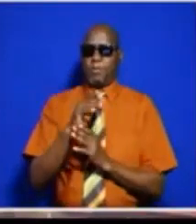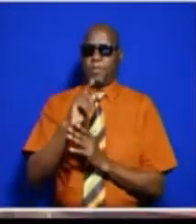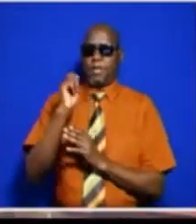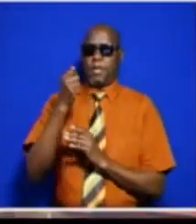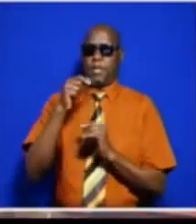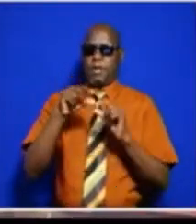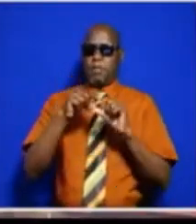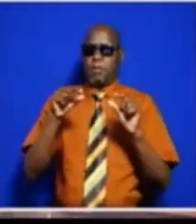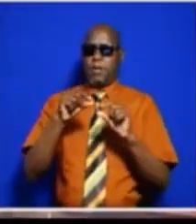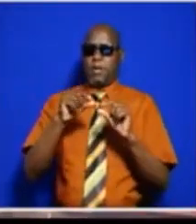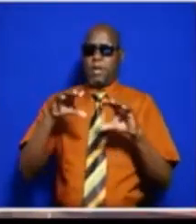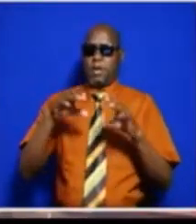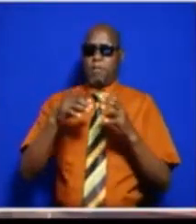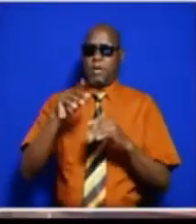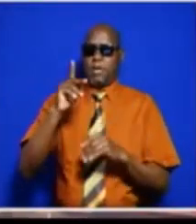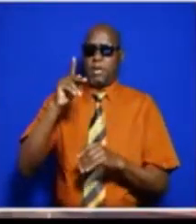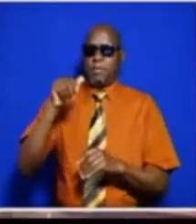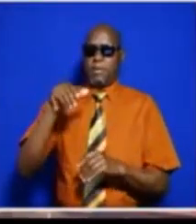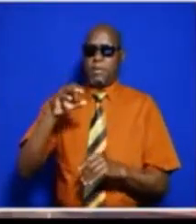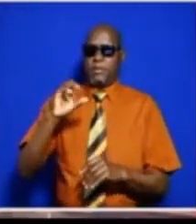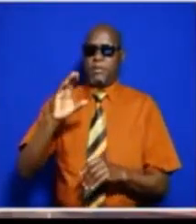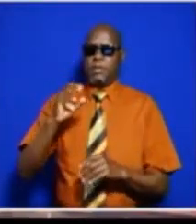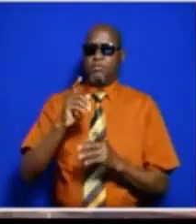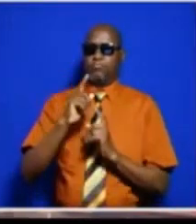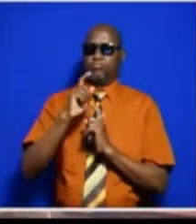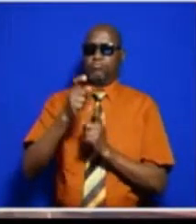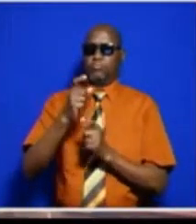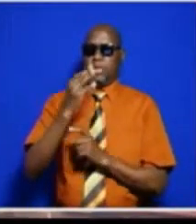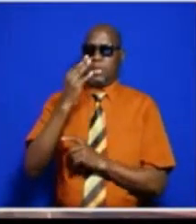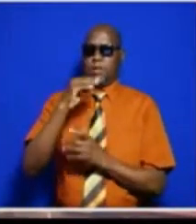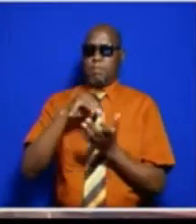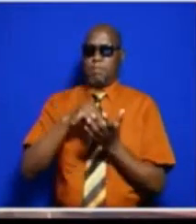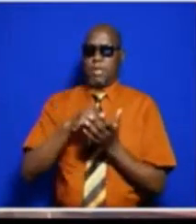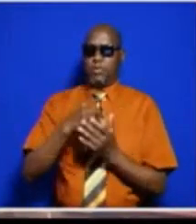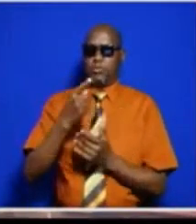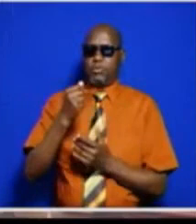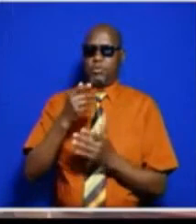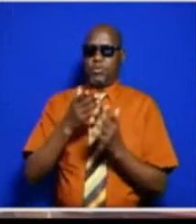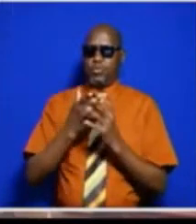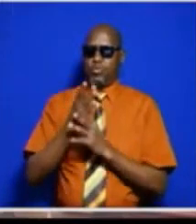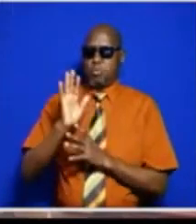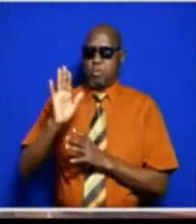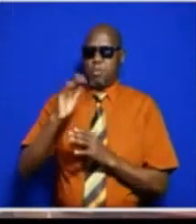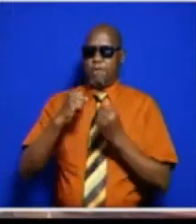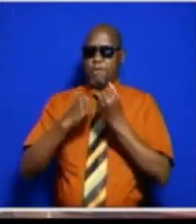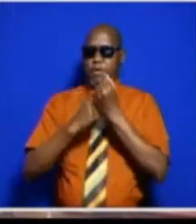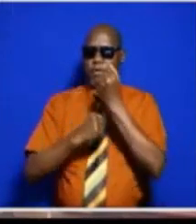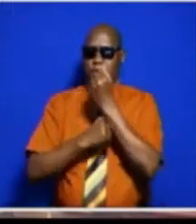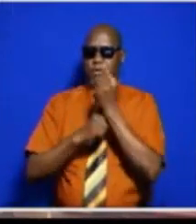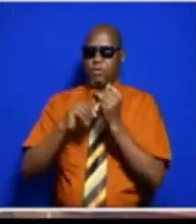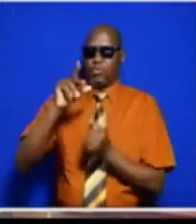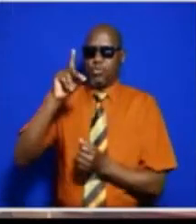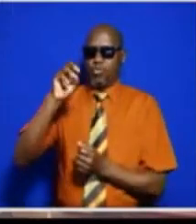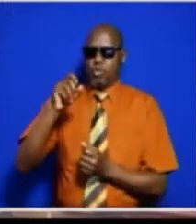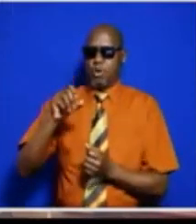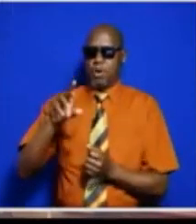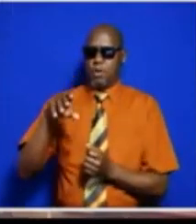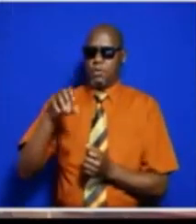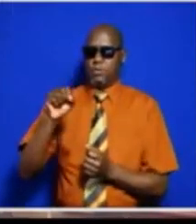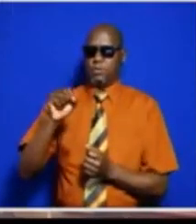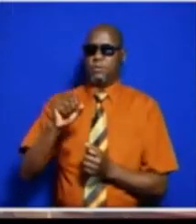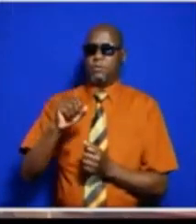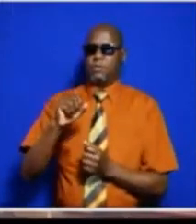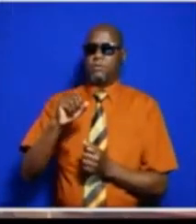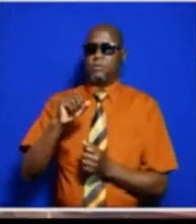And the Kenya Pipeline Company, KPC, has donated 3 million shillings through its foundation to the Dorcas Rigathi Foundation's